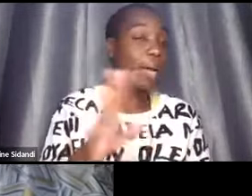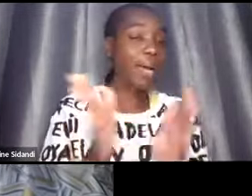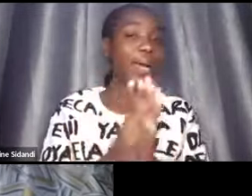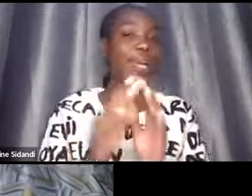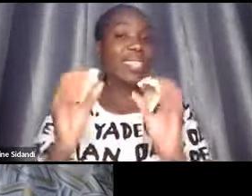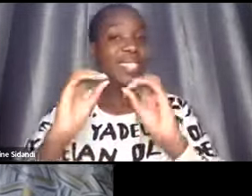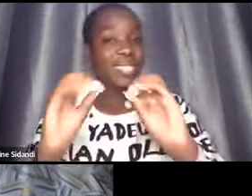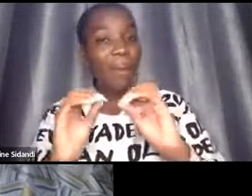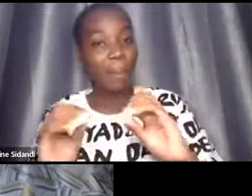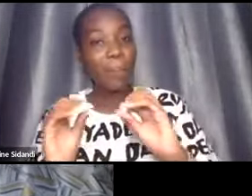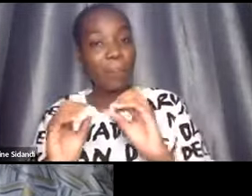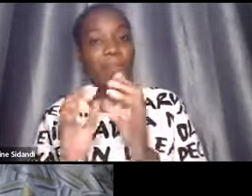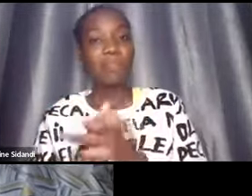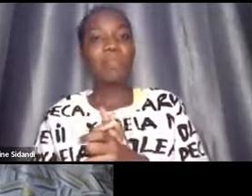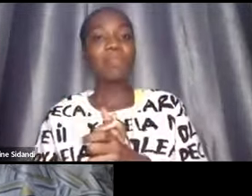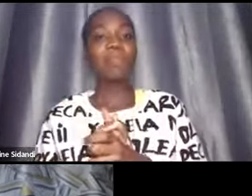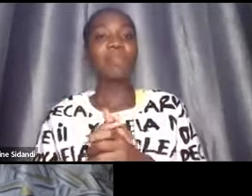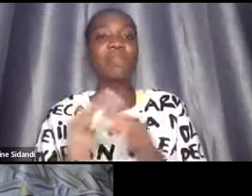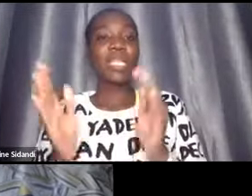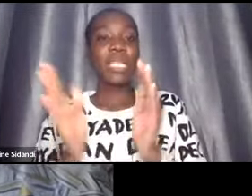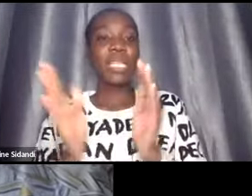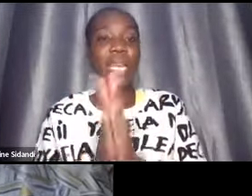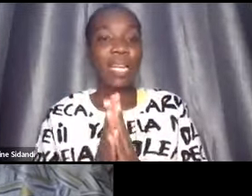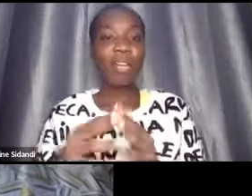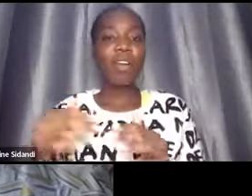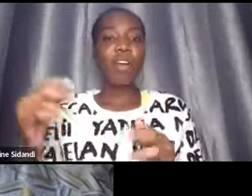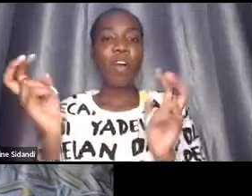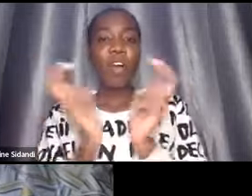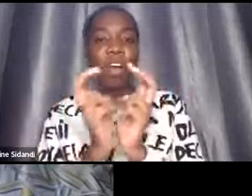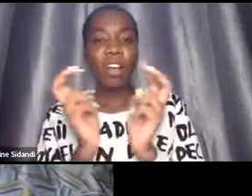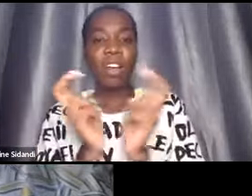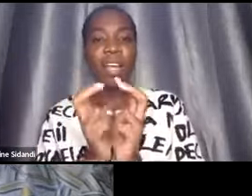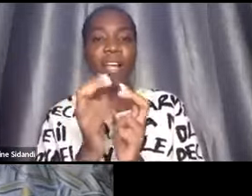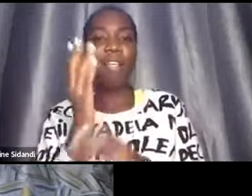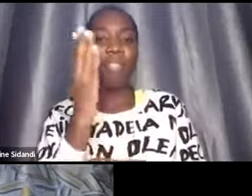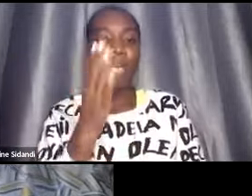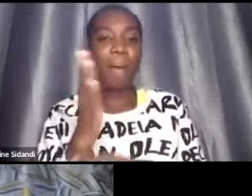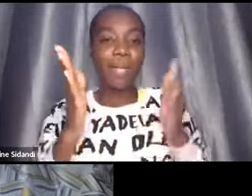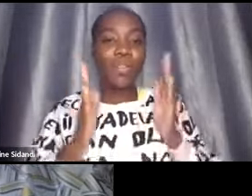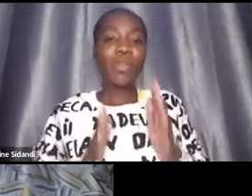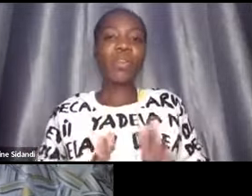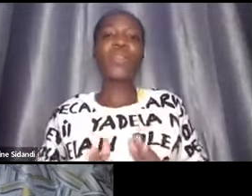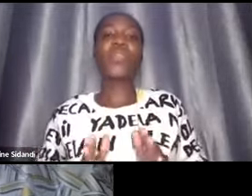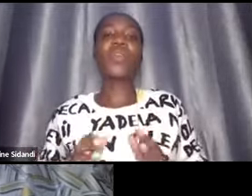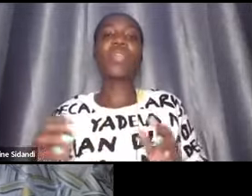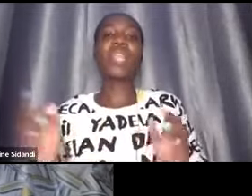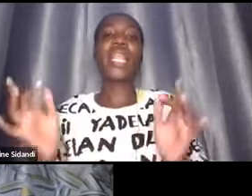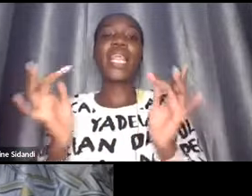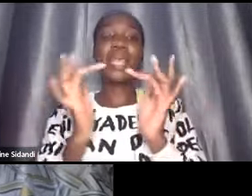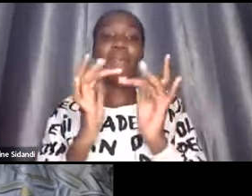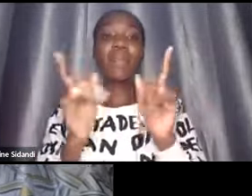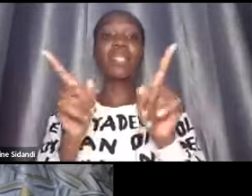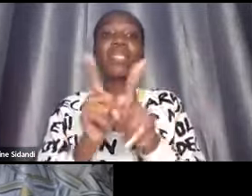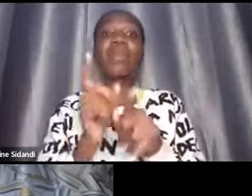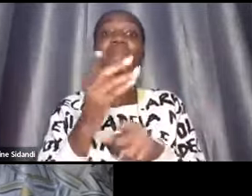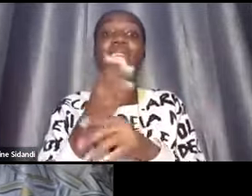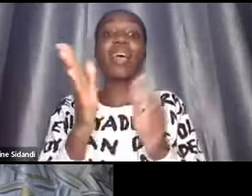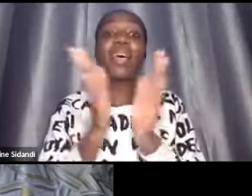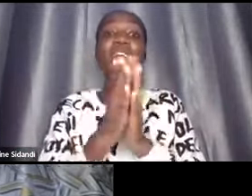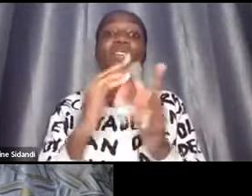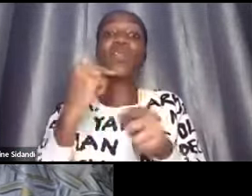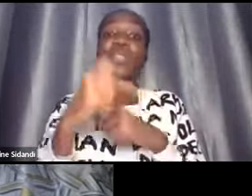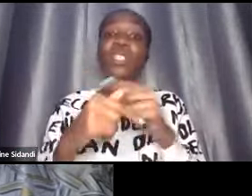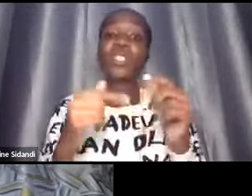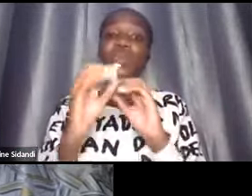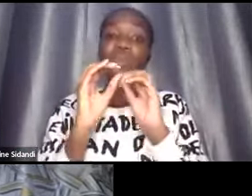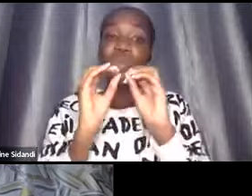is my phone number and my email, my personal email. Just write an email to me and let's keep talking. I know some